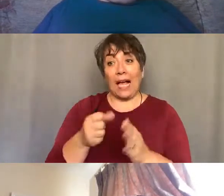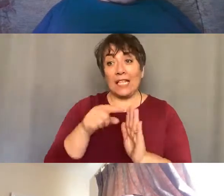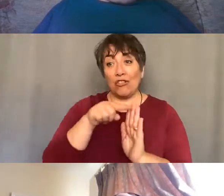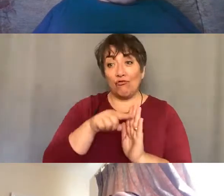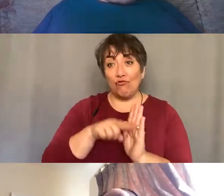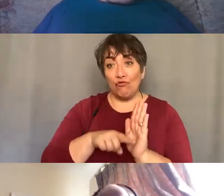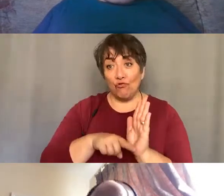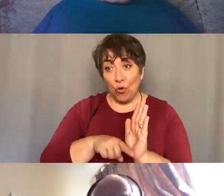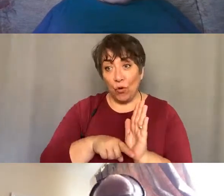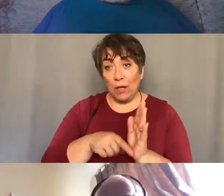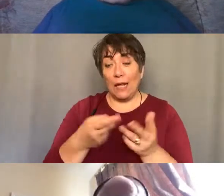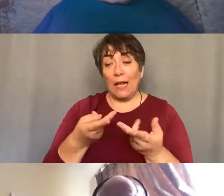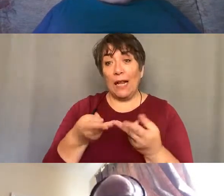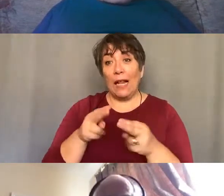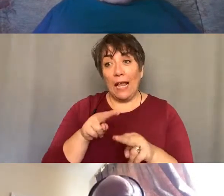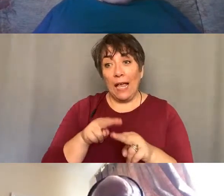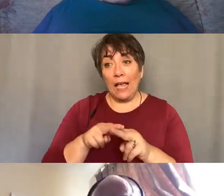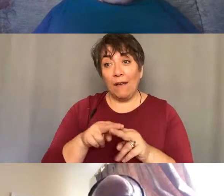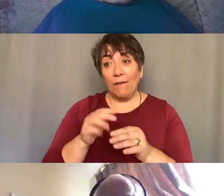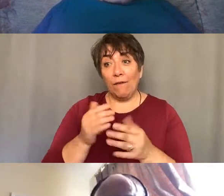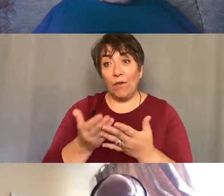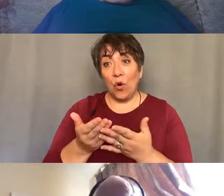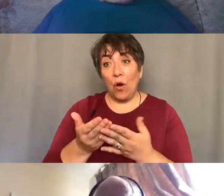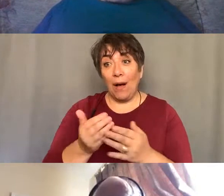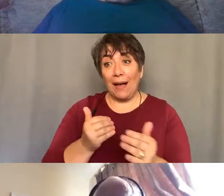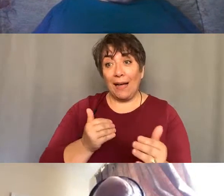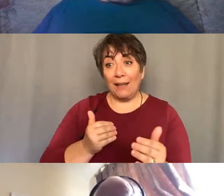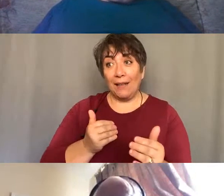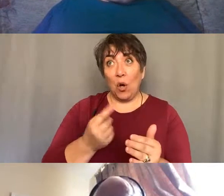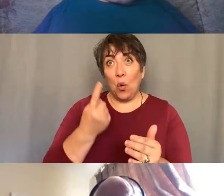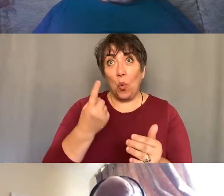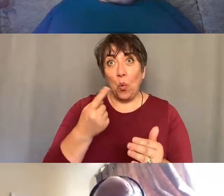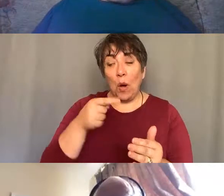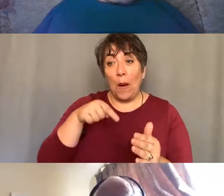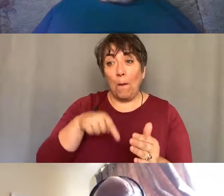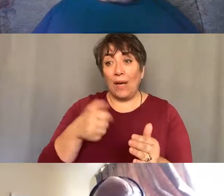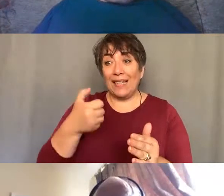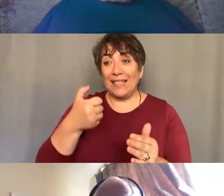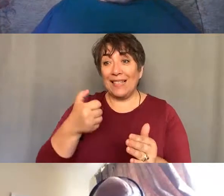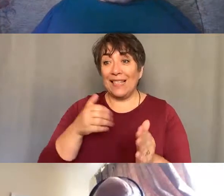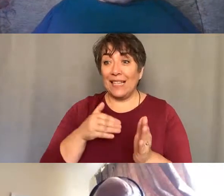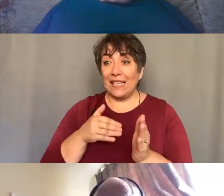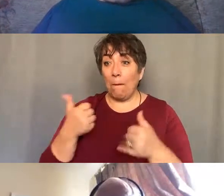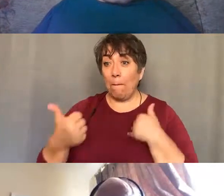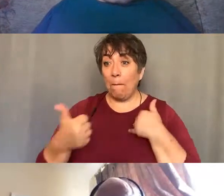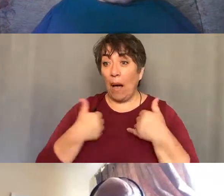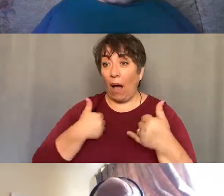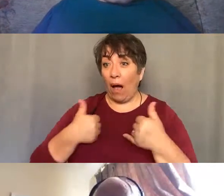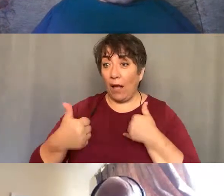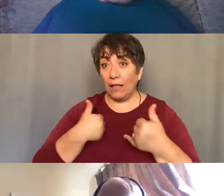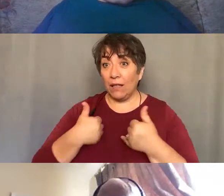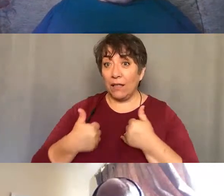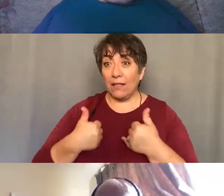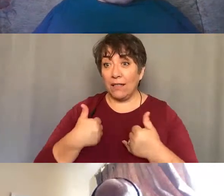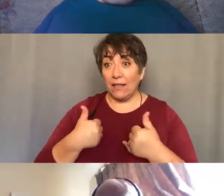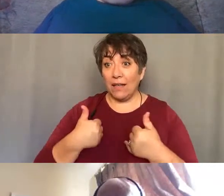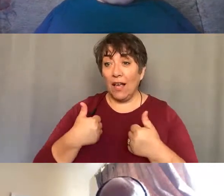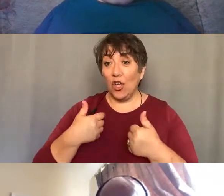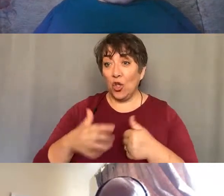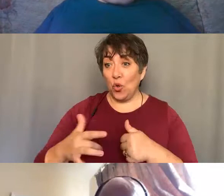1.6 of a mile from a commercial pharmacy, then they can't dispense. So you come out of the surgery, you know,